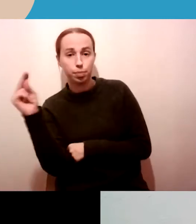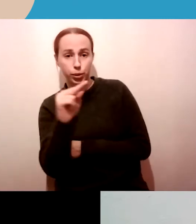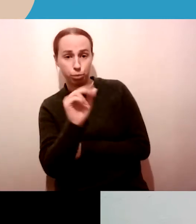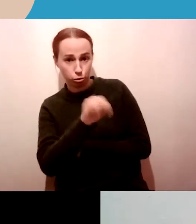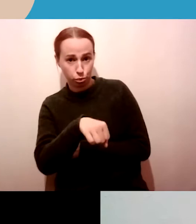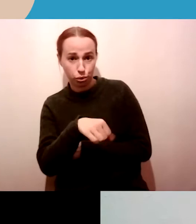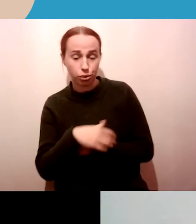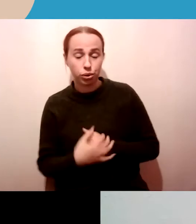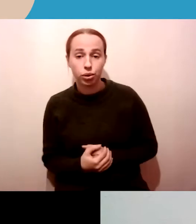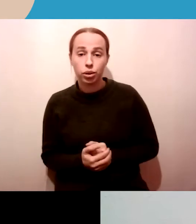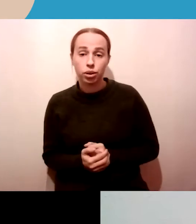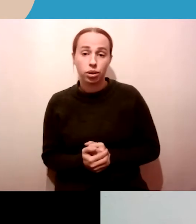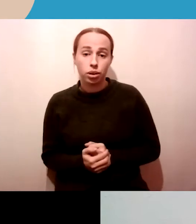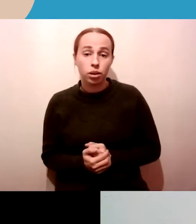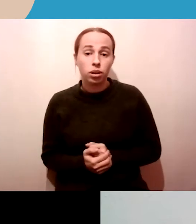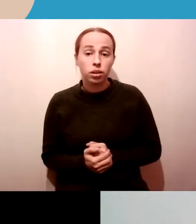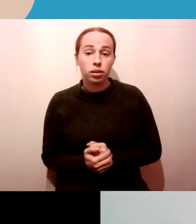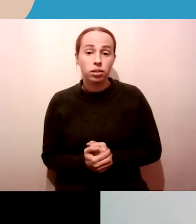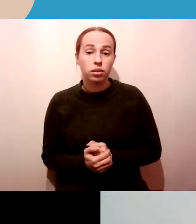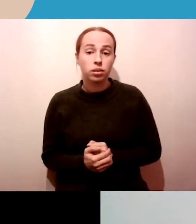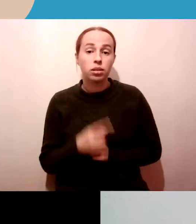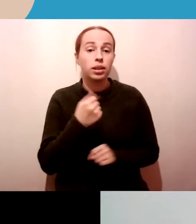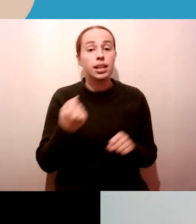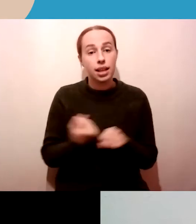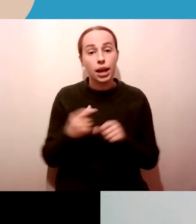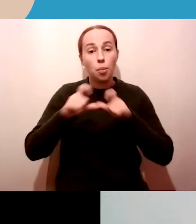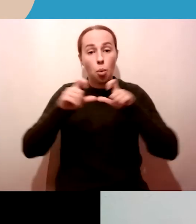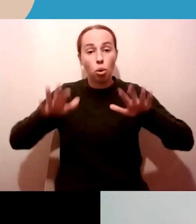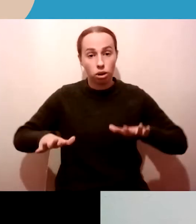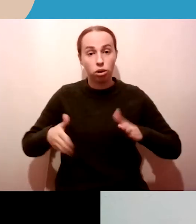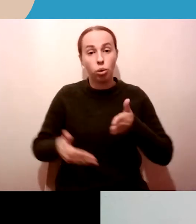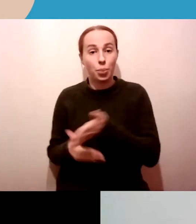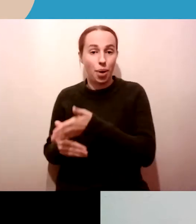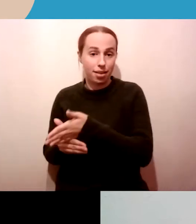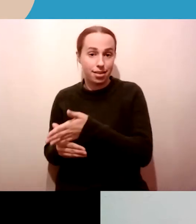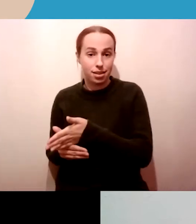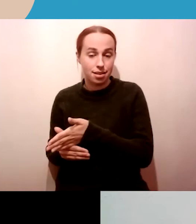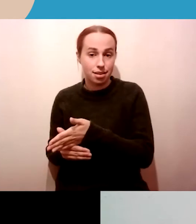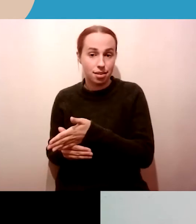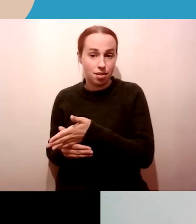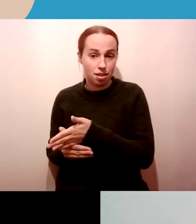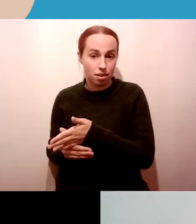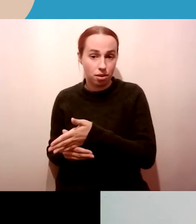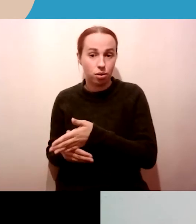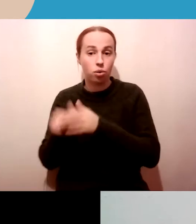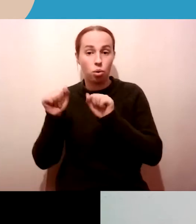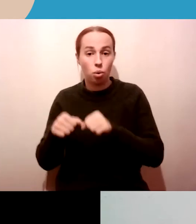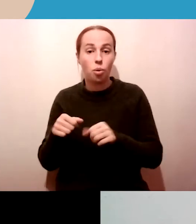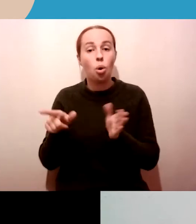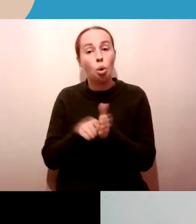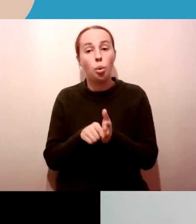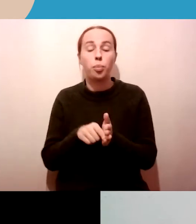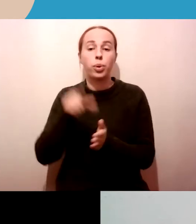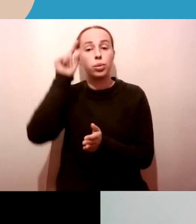the problem if the child himself or herself feels very uncomfortable speaking about it.